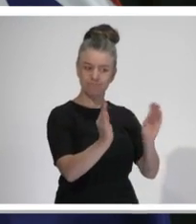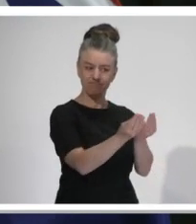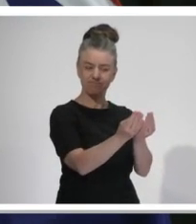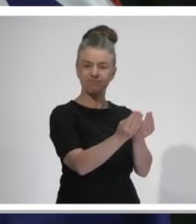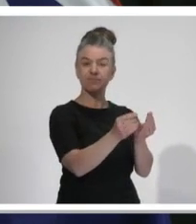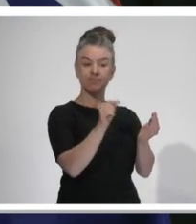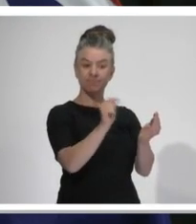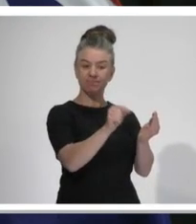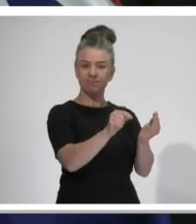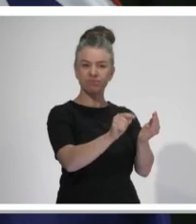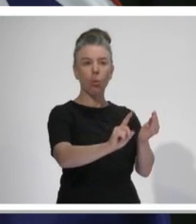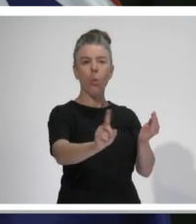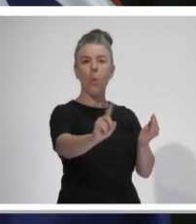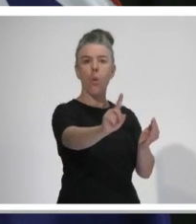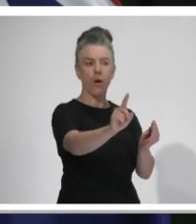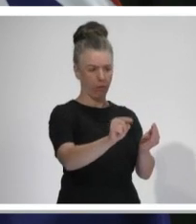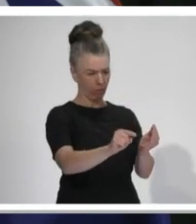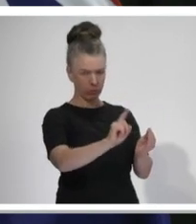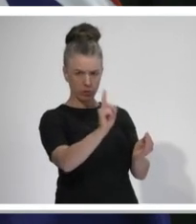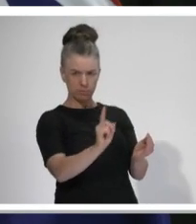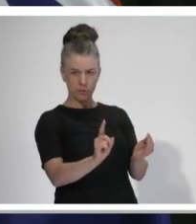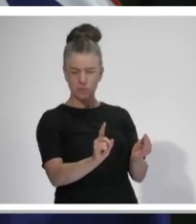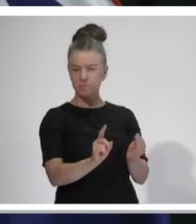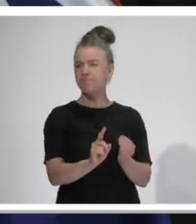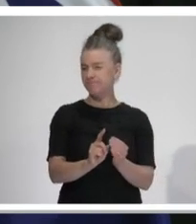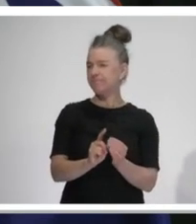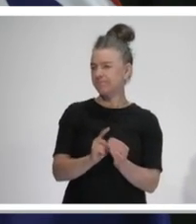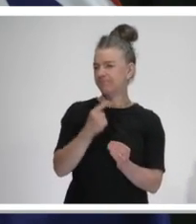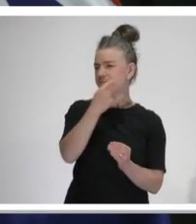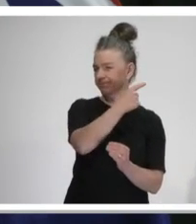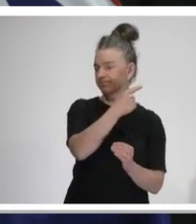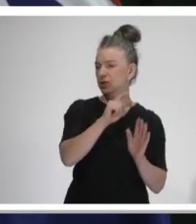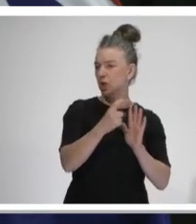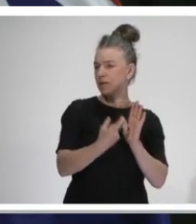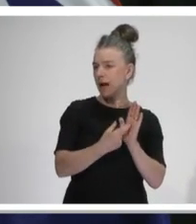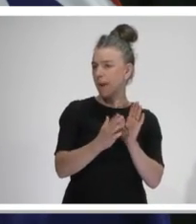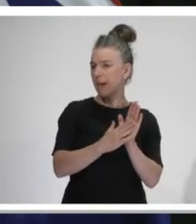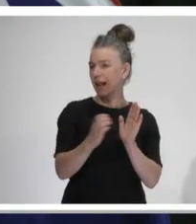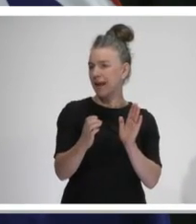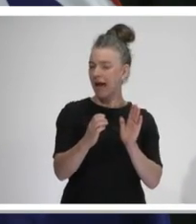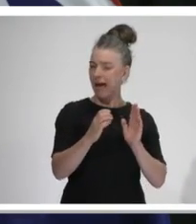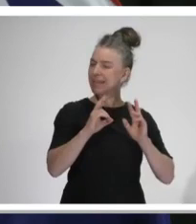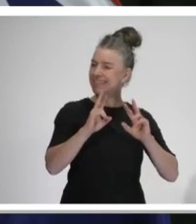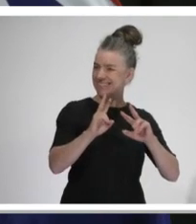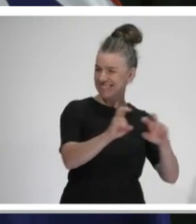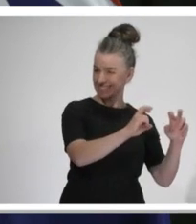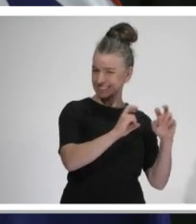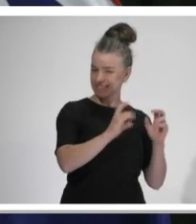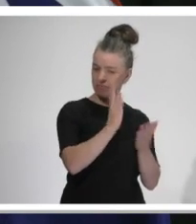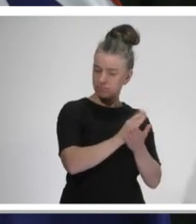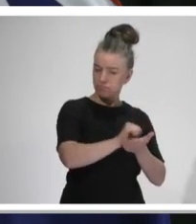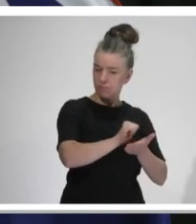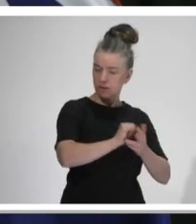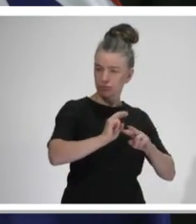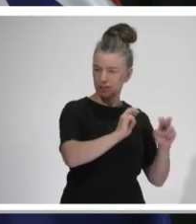the kind of investigation that Dr. McElnay said is exactly underway, and rather than just take from you something that you're deciphering, that's